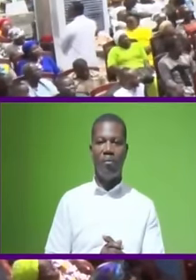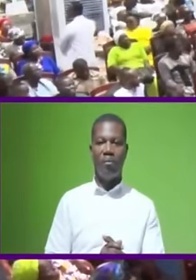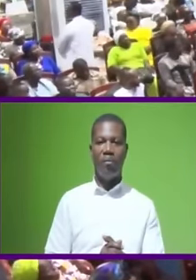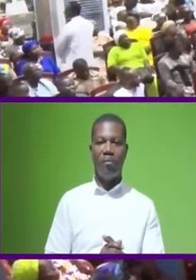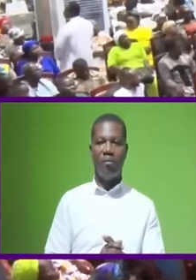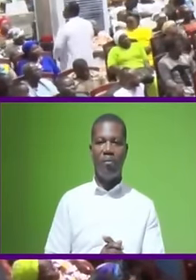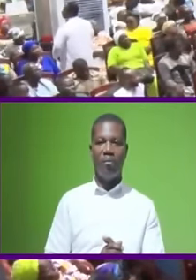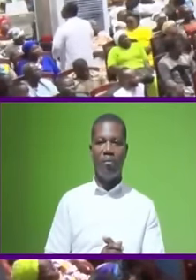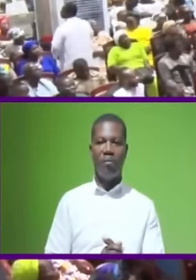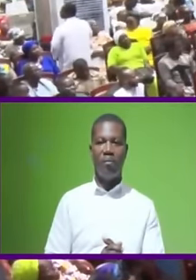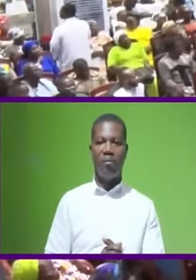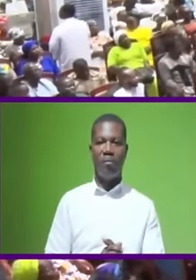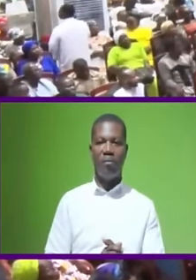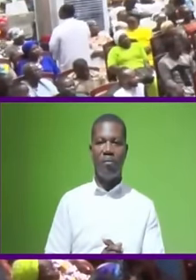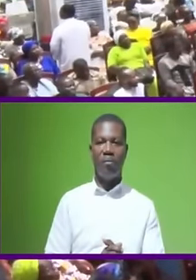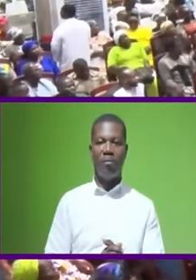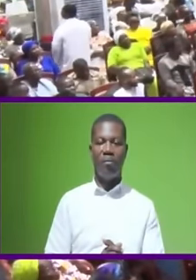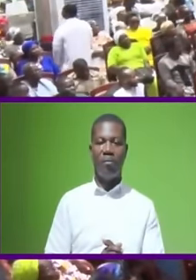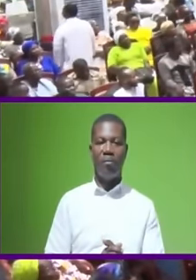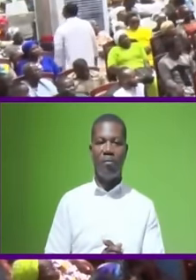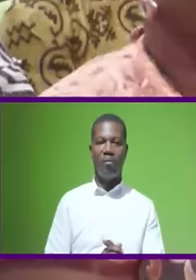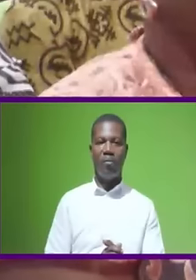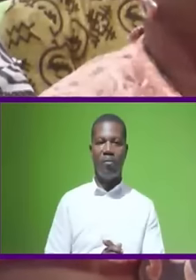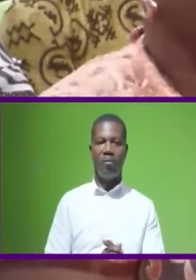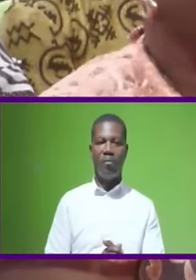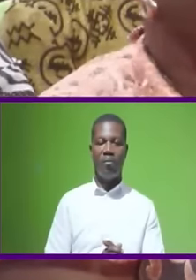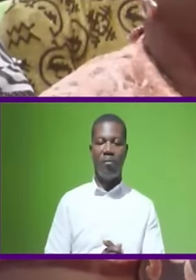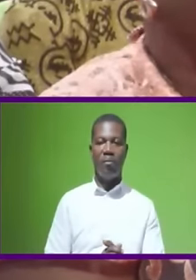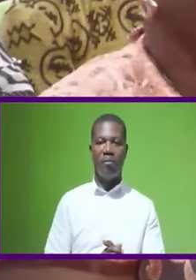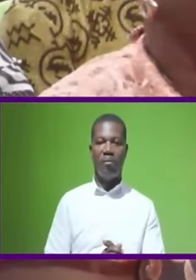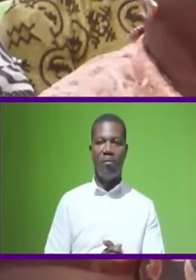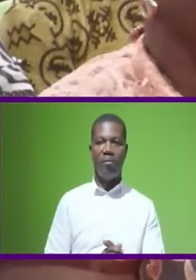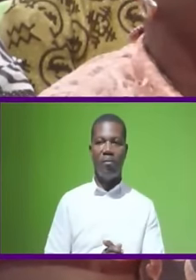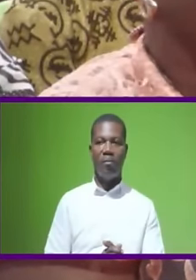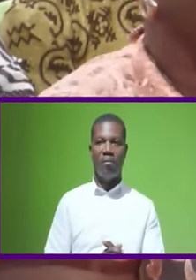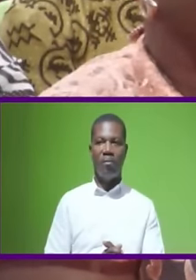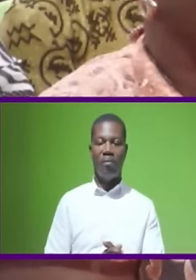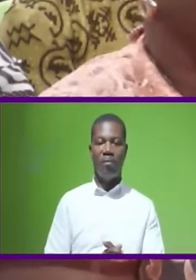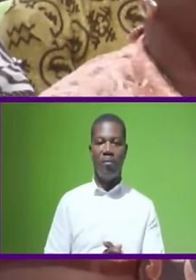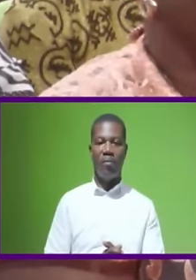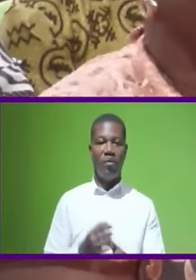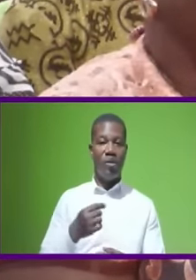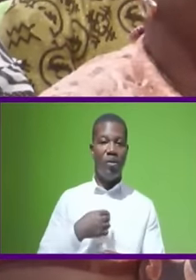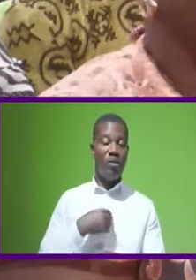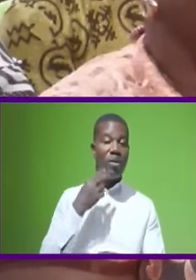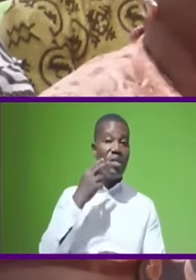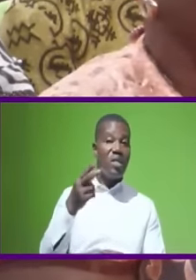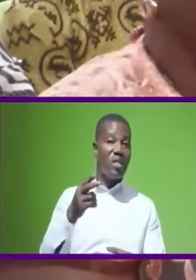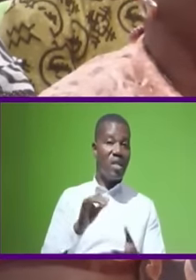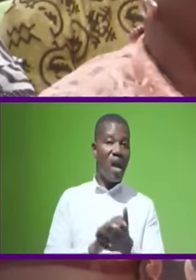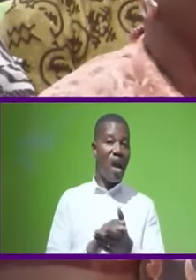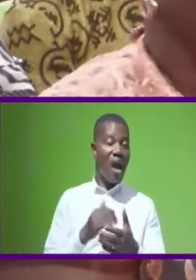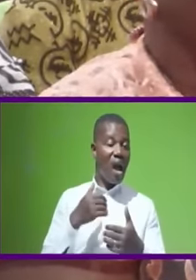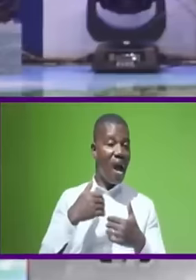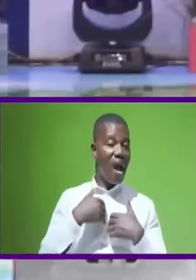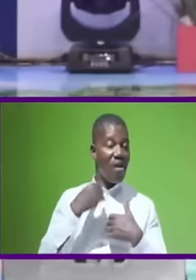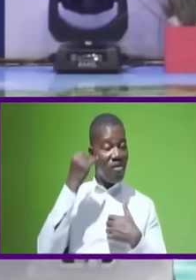that they believe I owe them, but I do it for Christ. And I